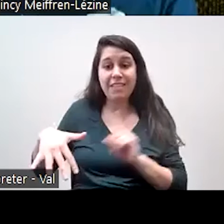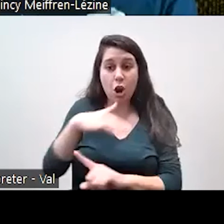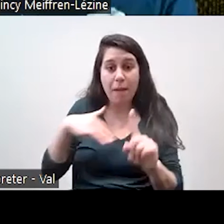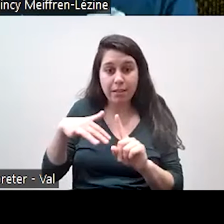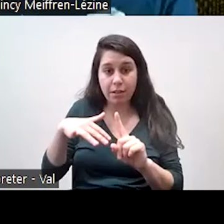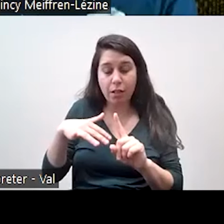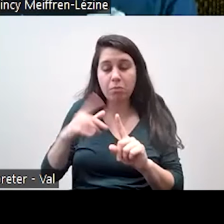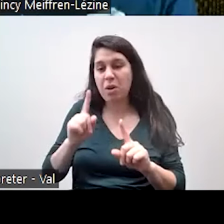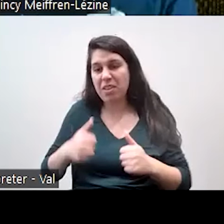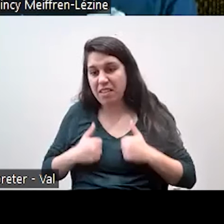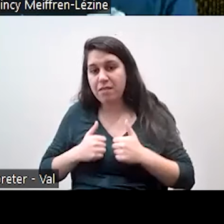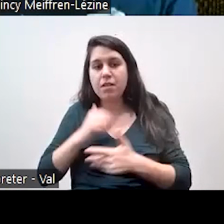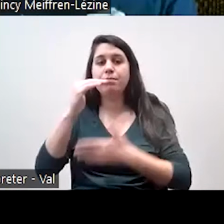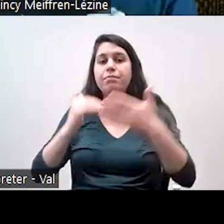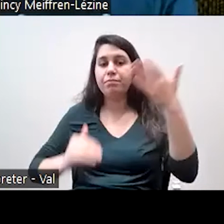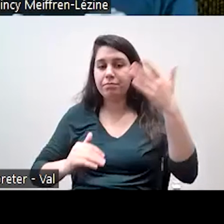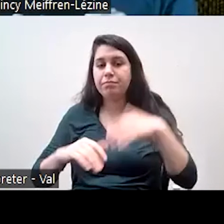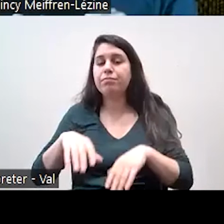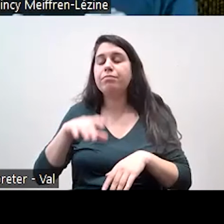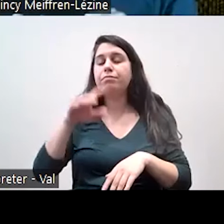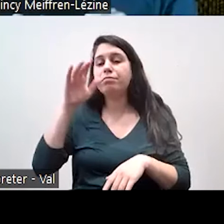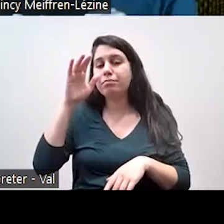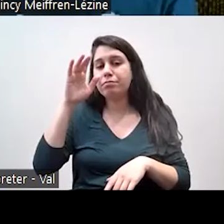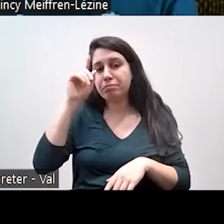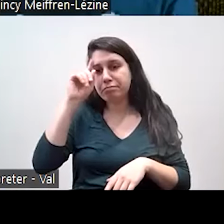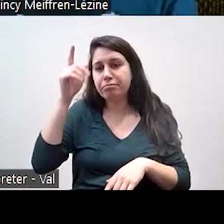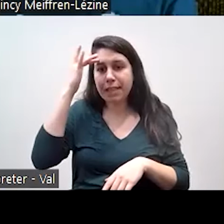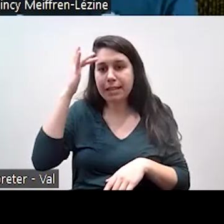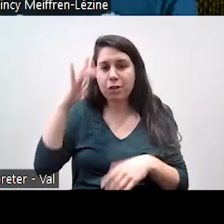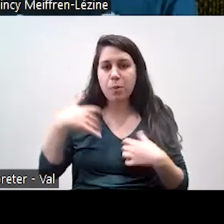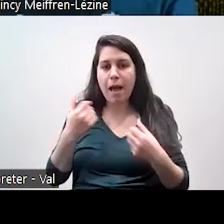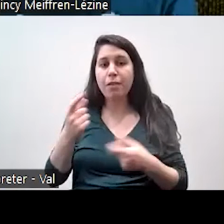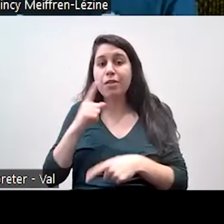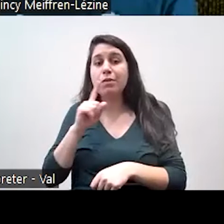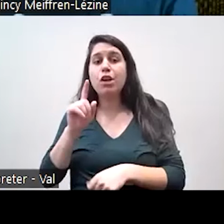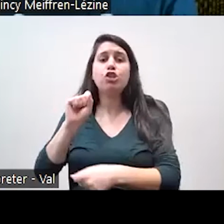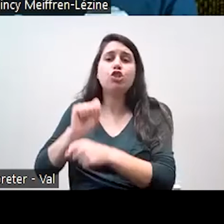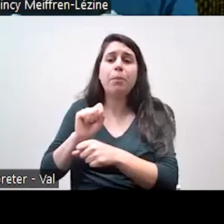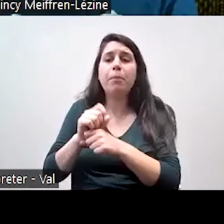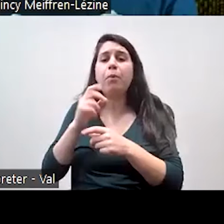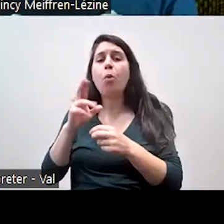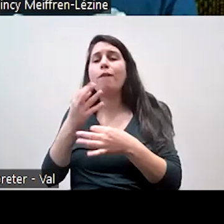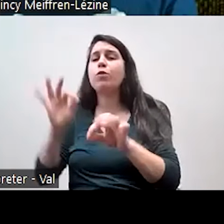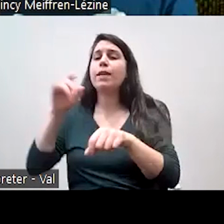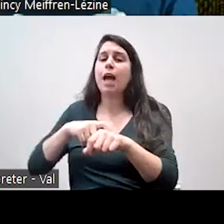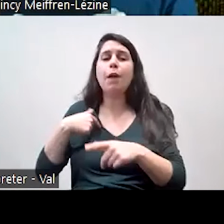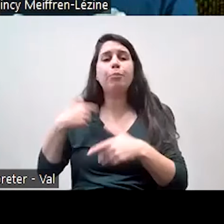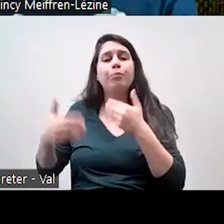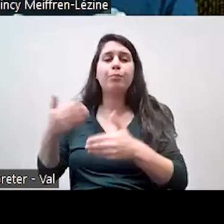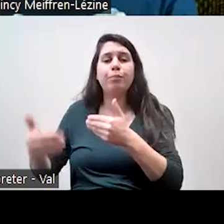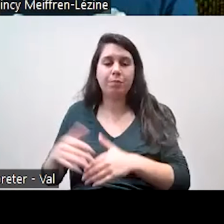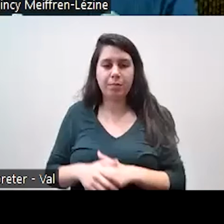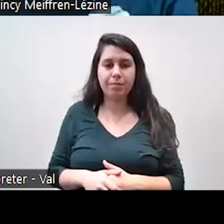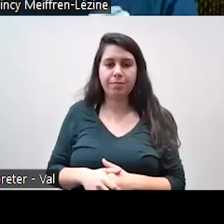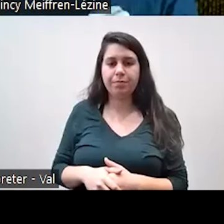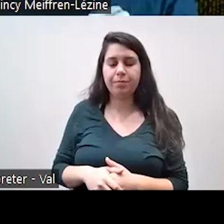their living space, and their intellectual health is their job or free time pursuits. The reason why I really enjoy